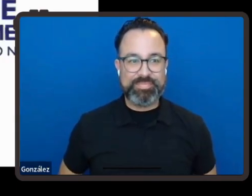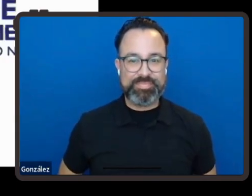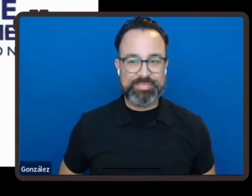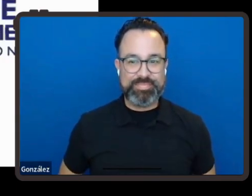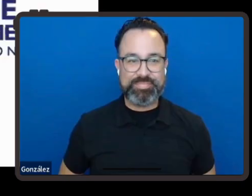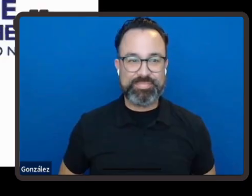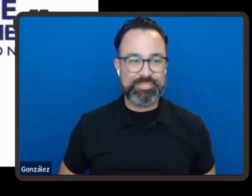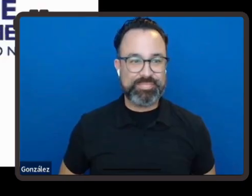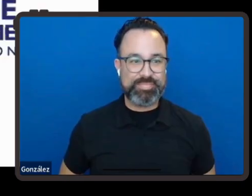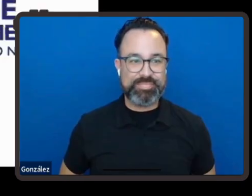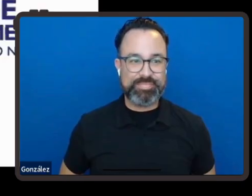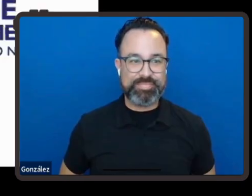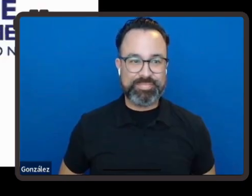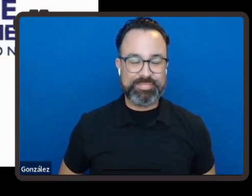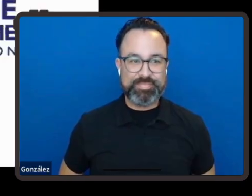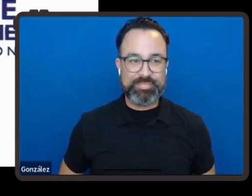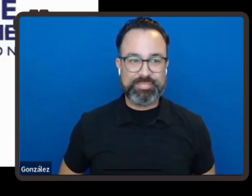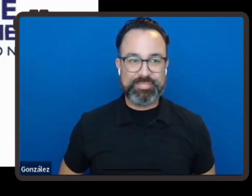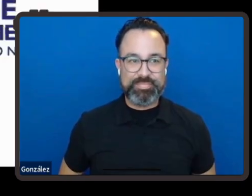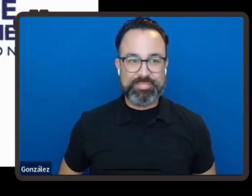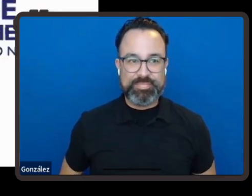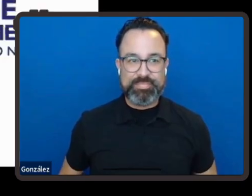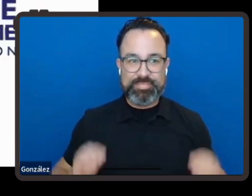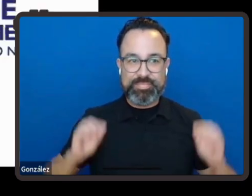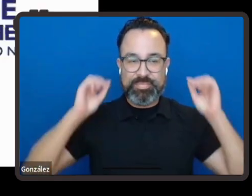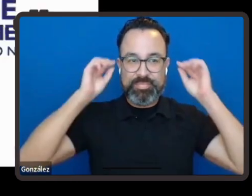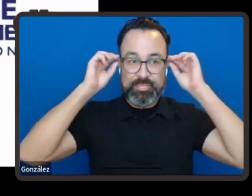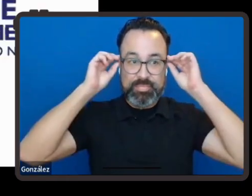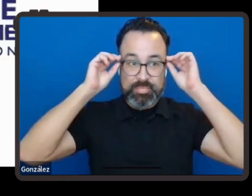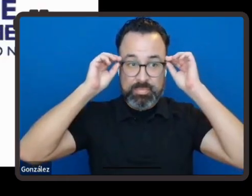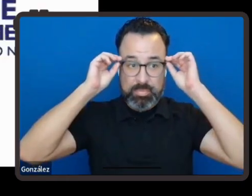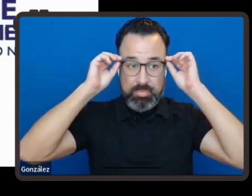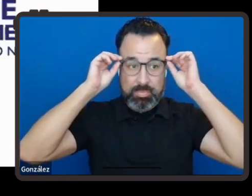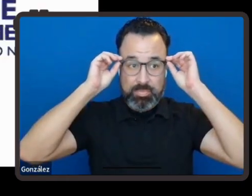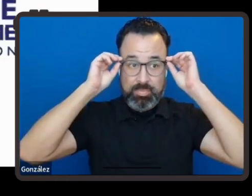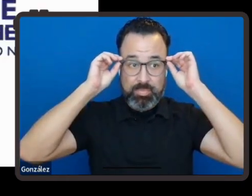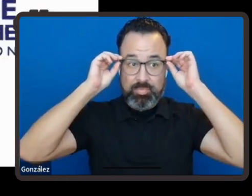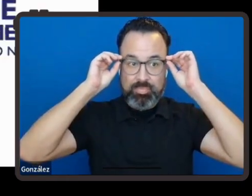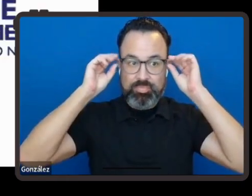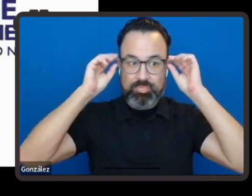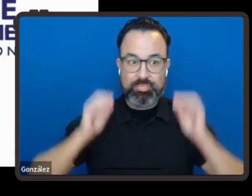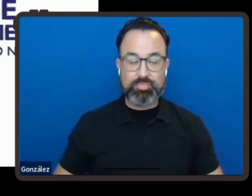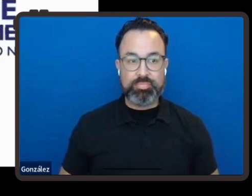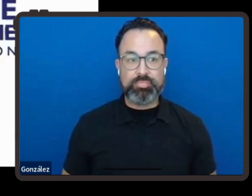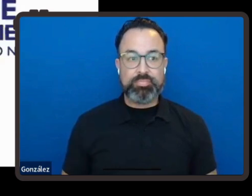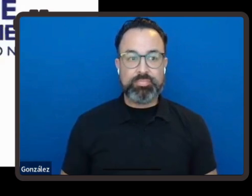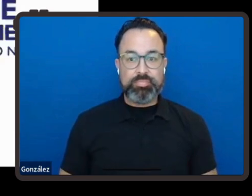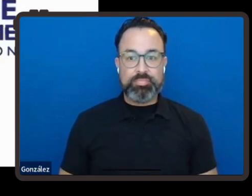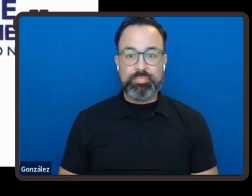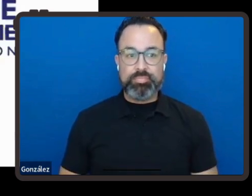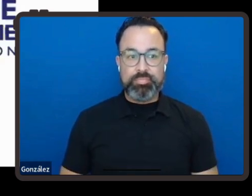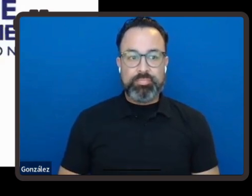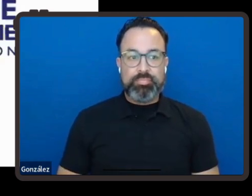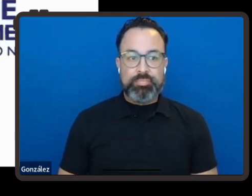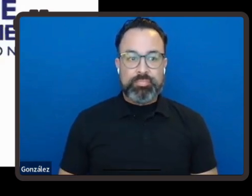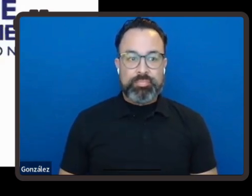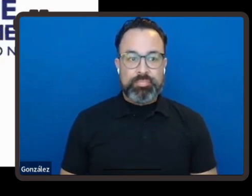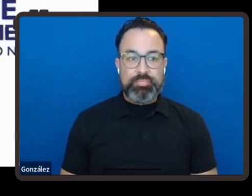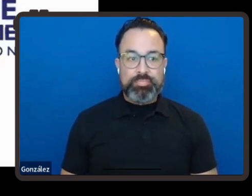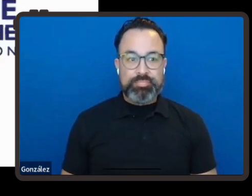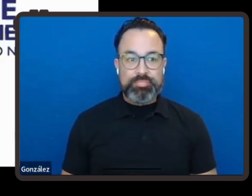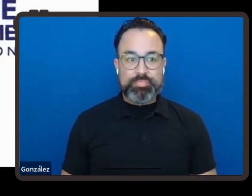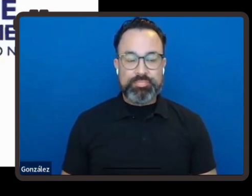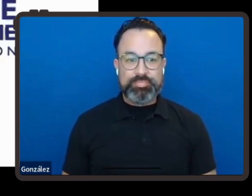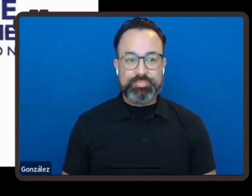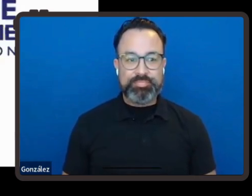foundations want new families to come. They try and pay for you. There's lots of information from foundations, as